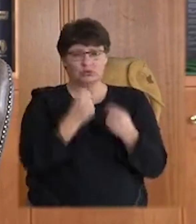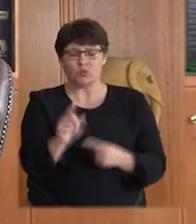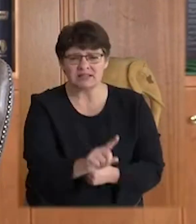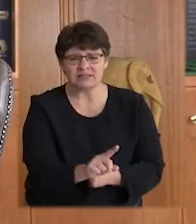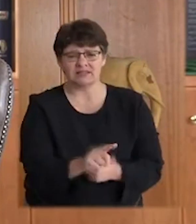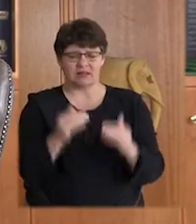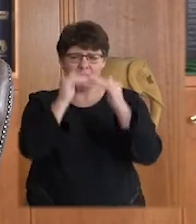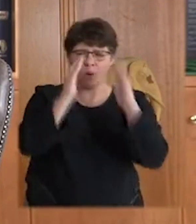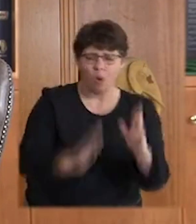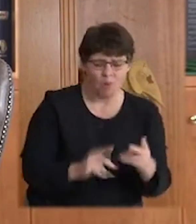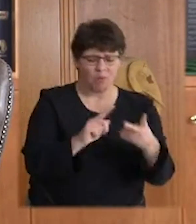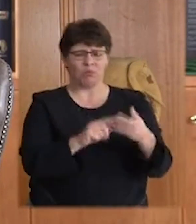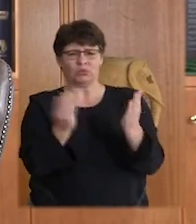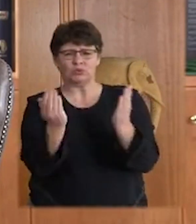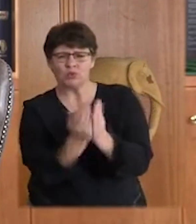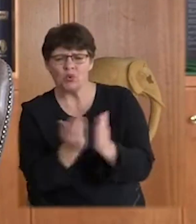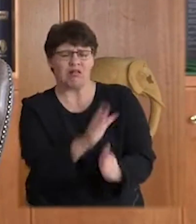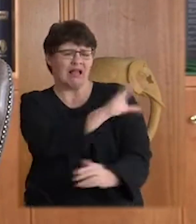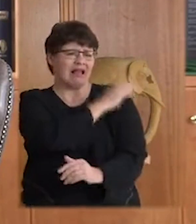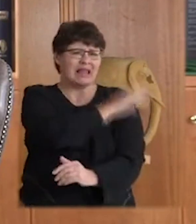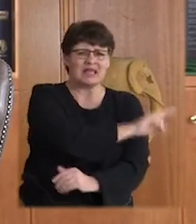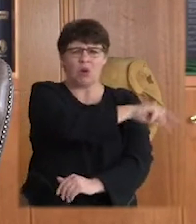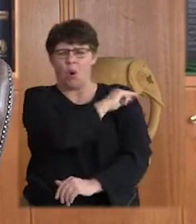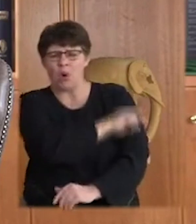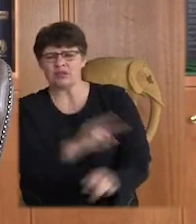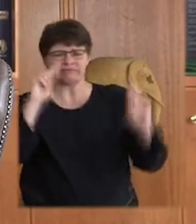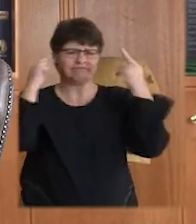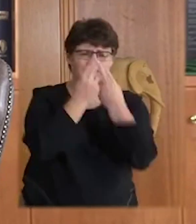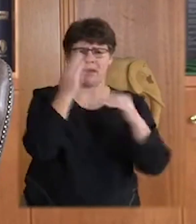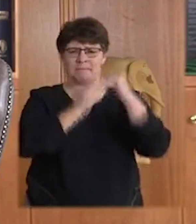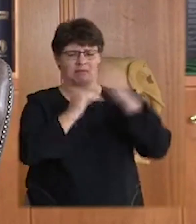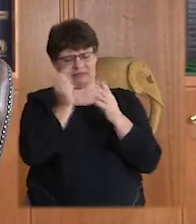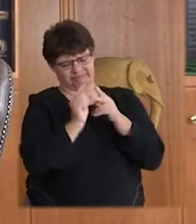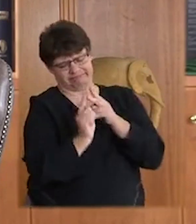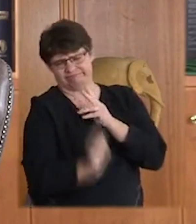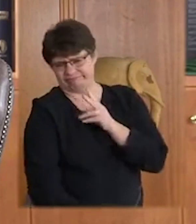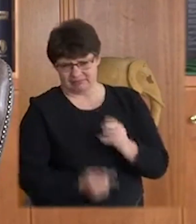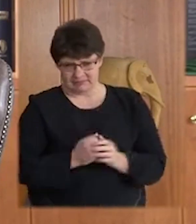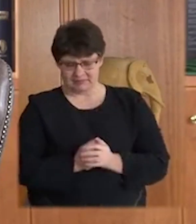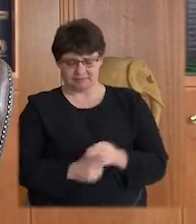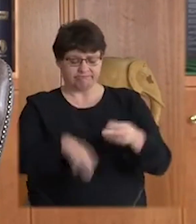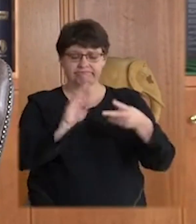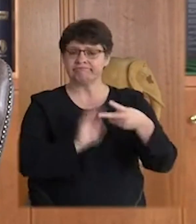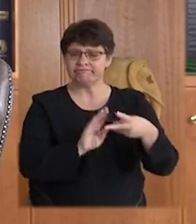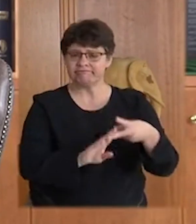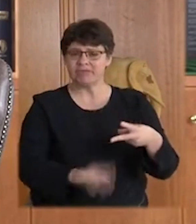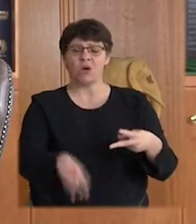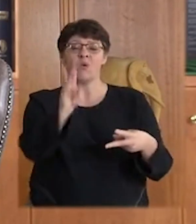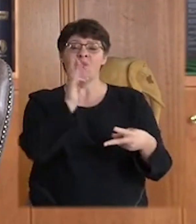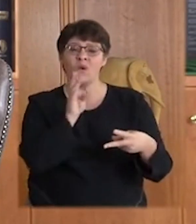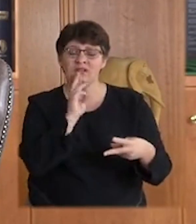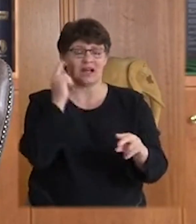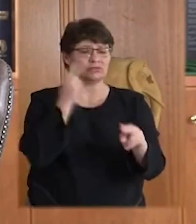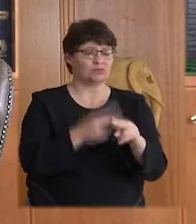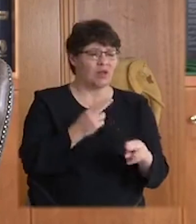schools, hospitals, clinics, and universities. We've been providing water,